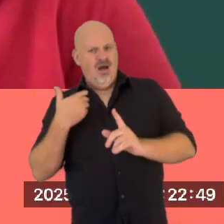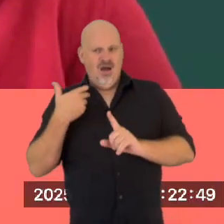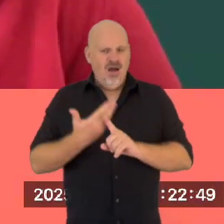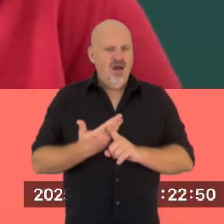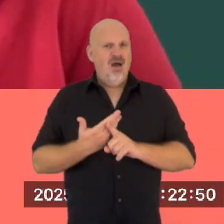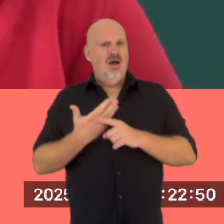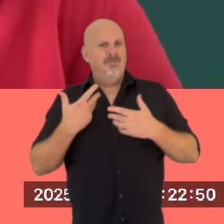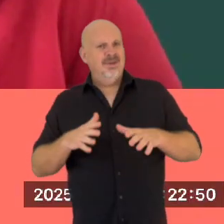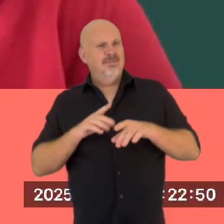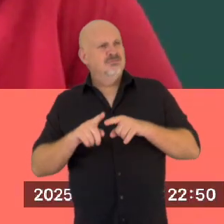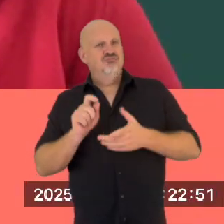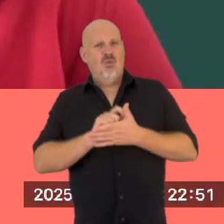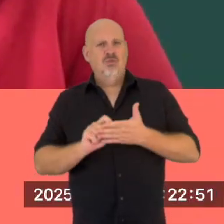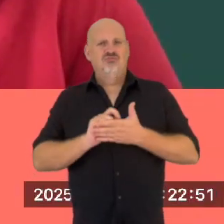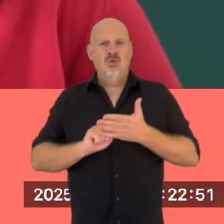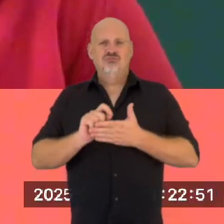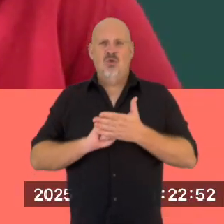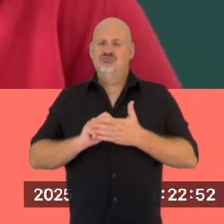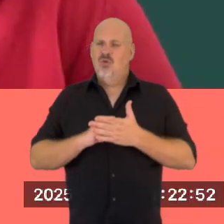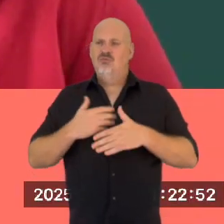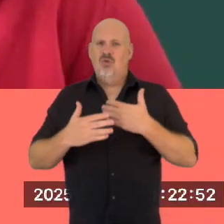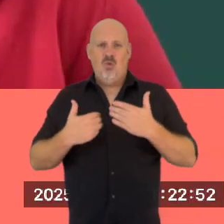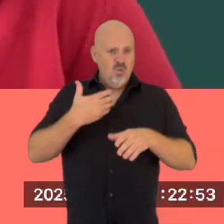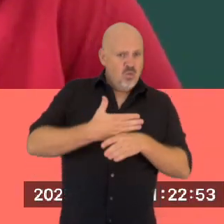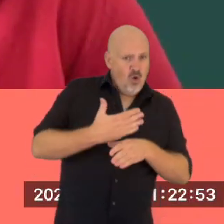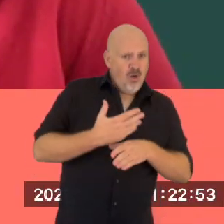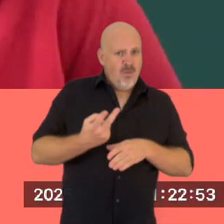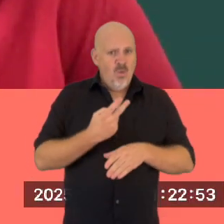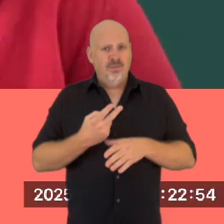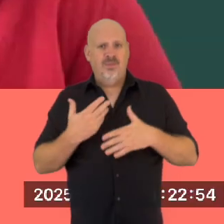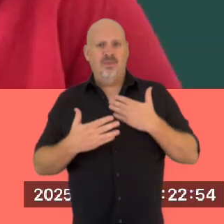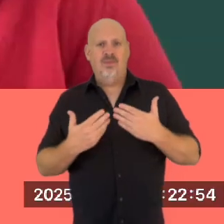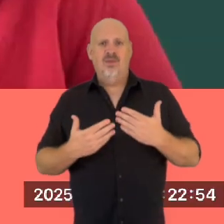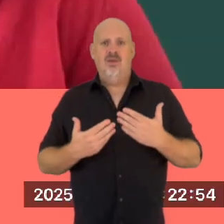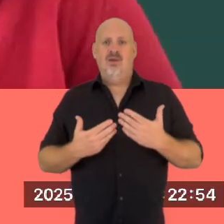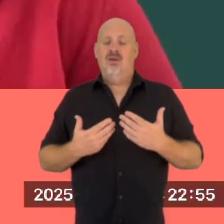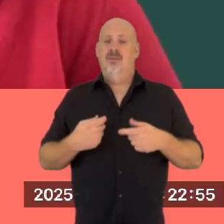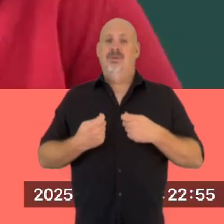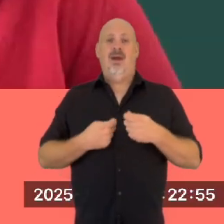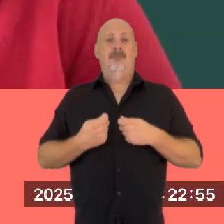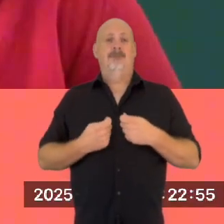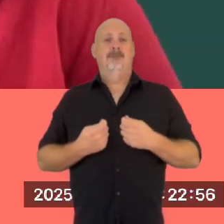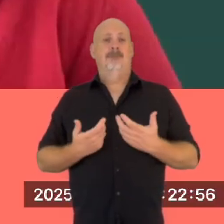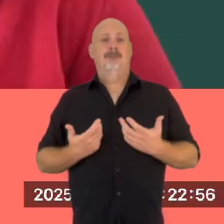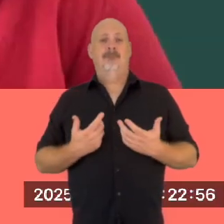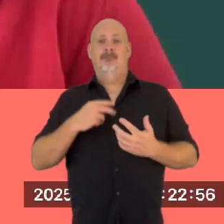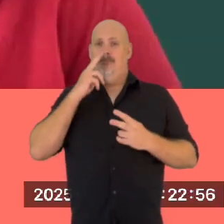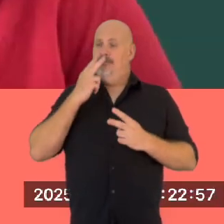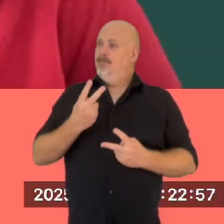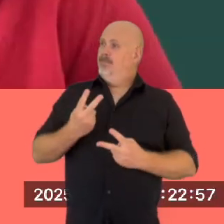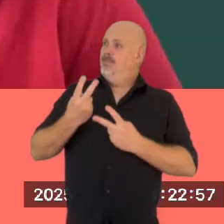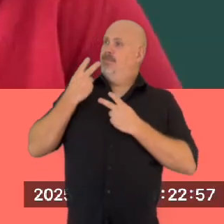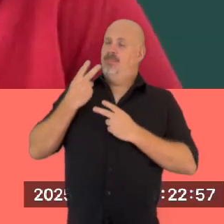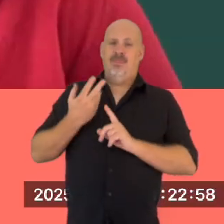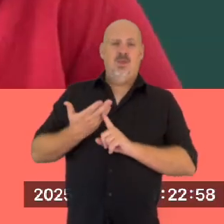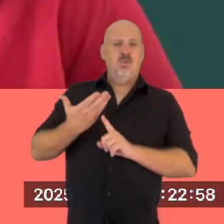visible to you. And in all my years of drawing and working, both professionally and kind of just sort of